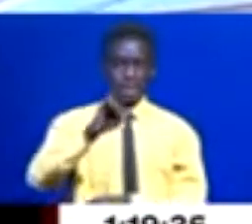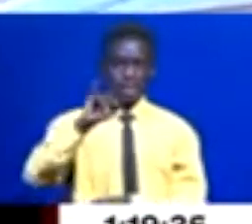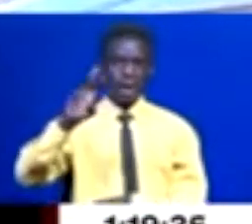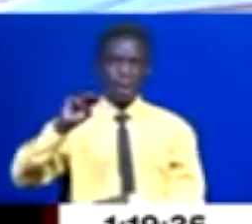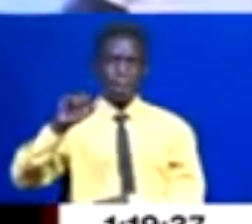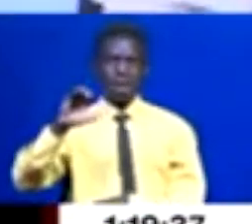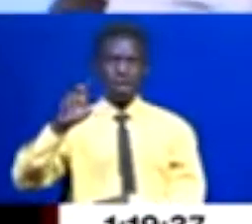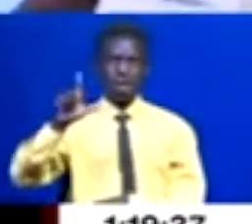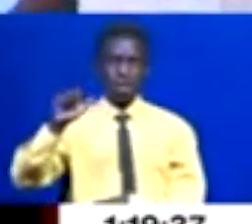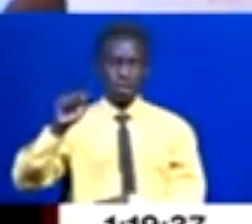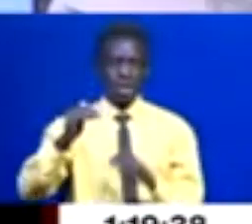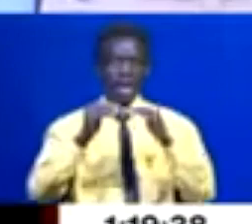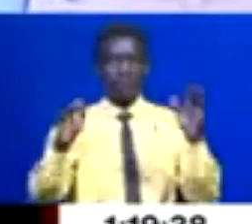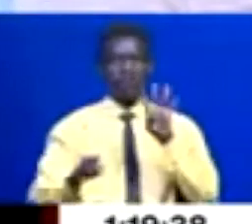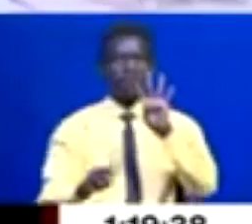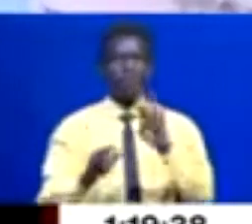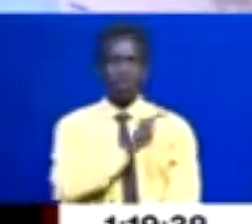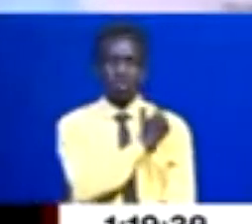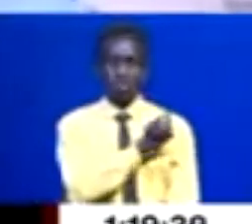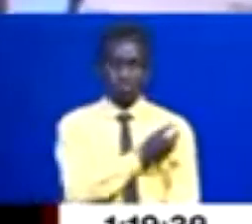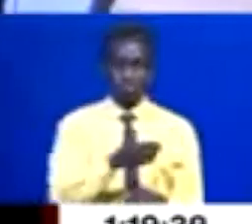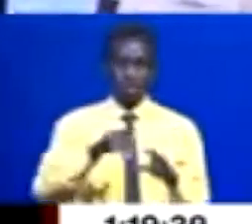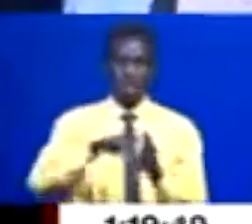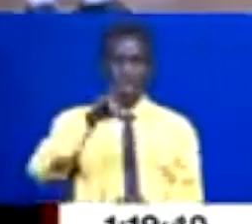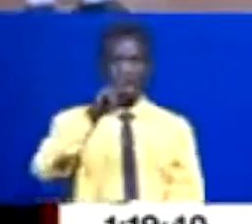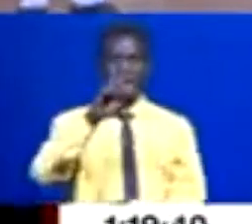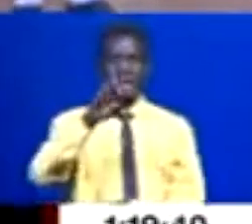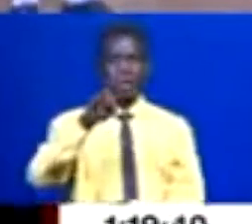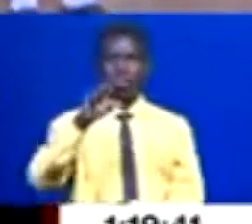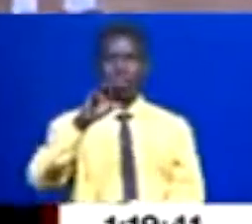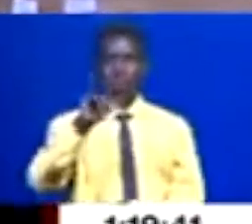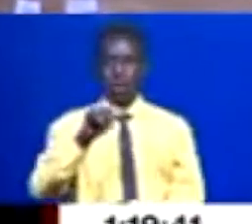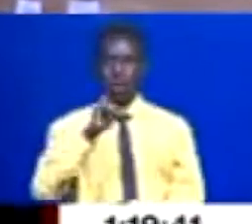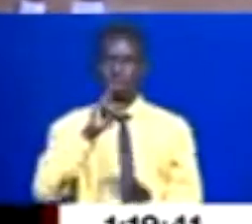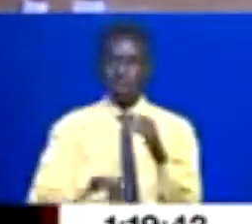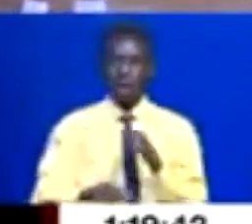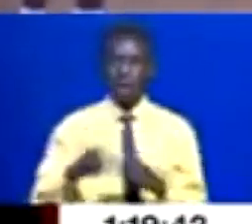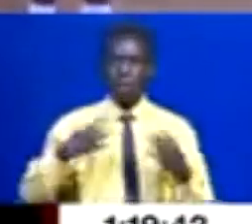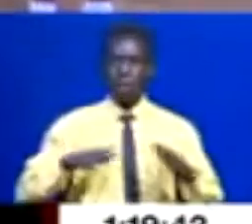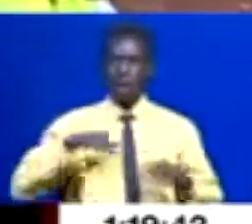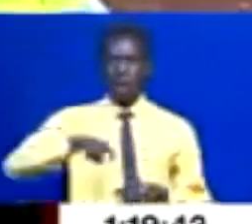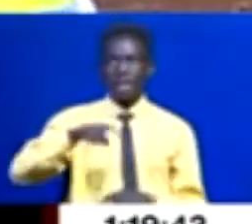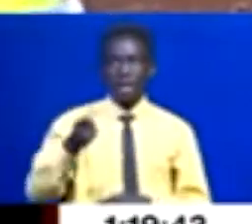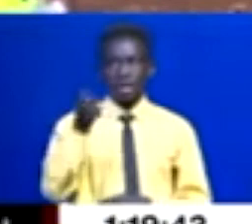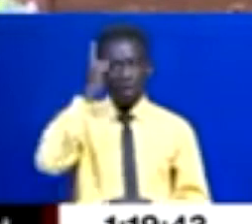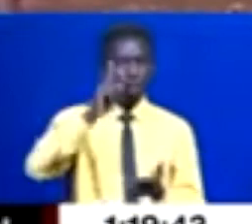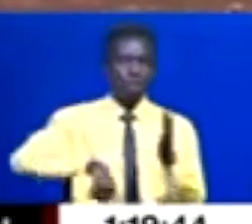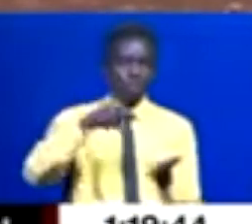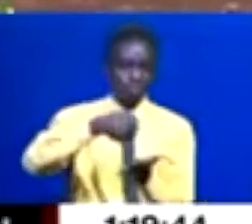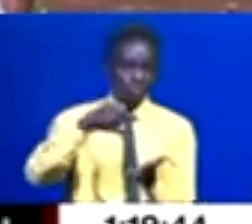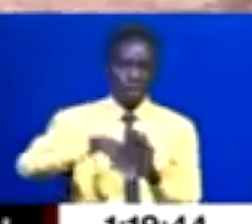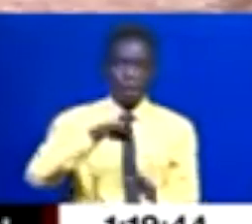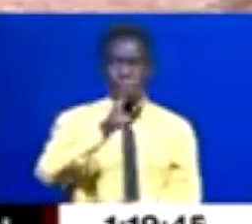4 Hospital in Kerugoya, Bishop Mario emphasized the need for Kenyans to properly understand what is entailed in the bill before it's